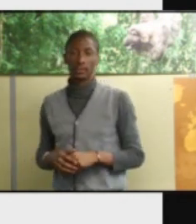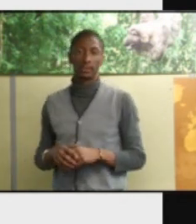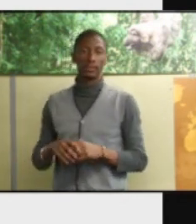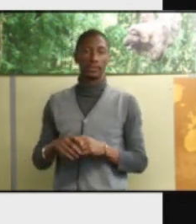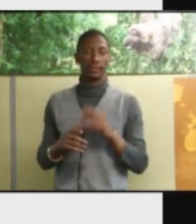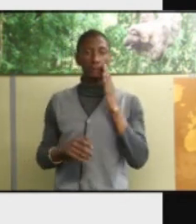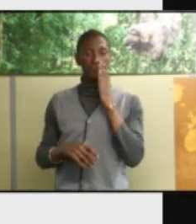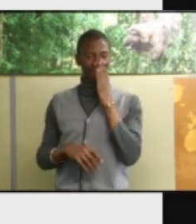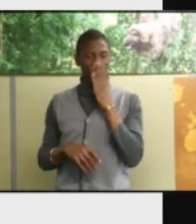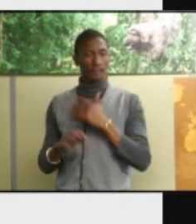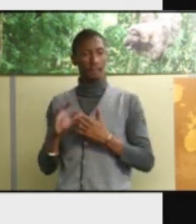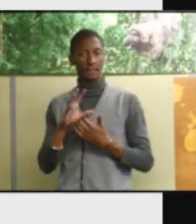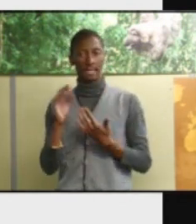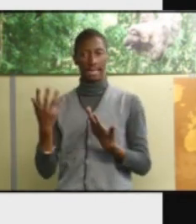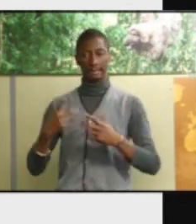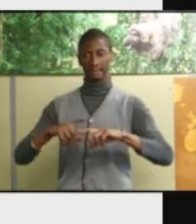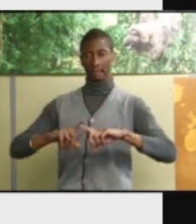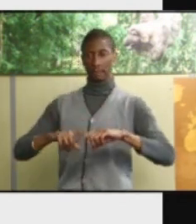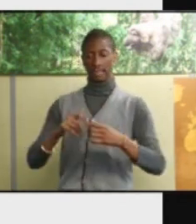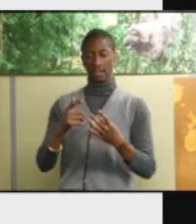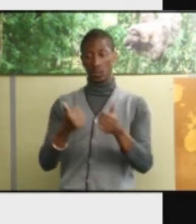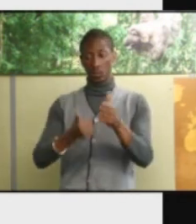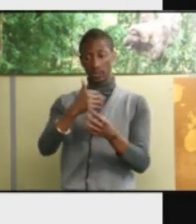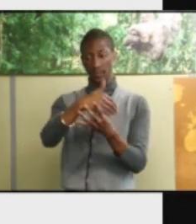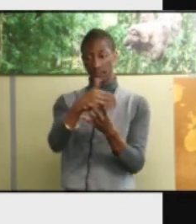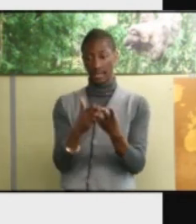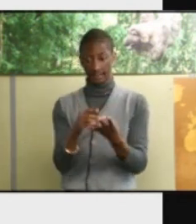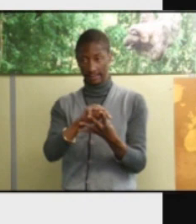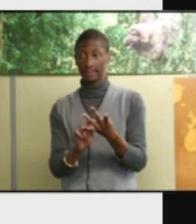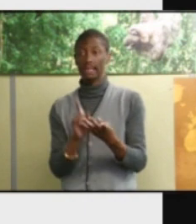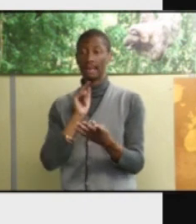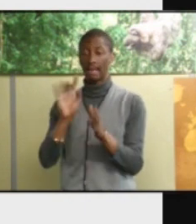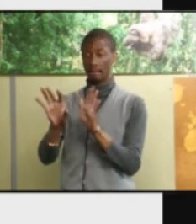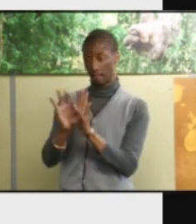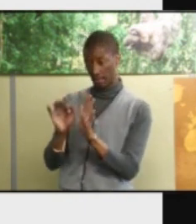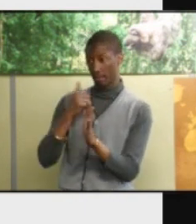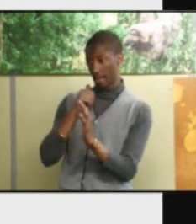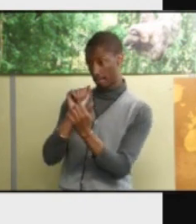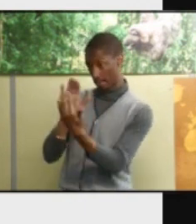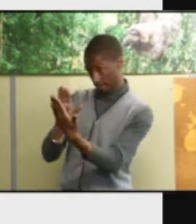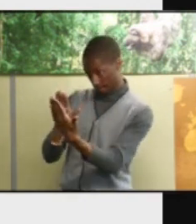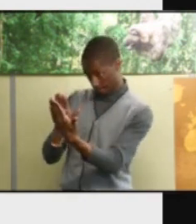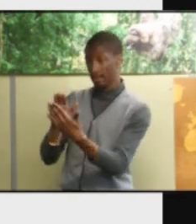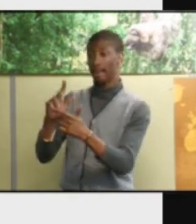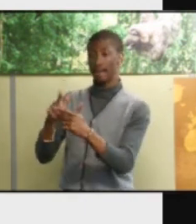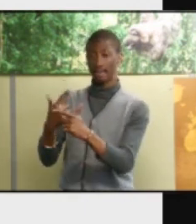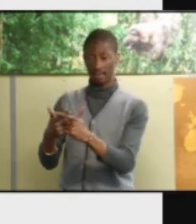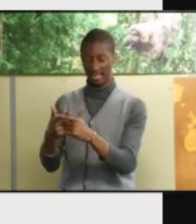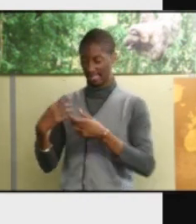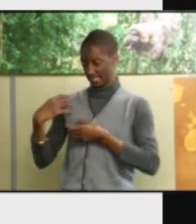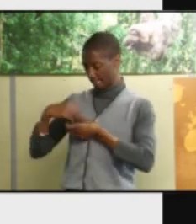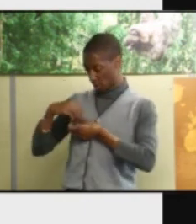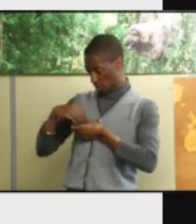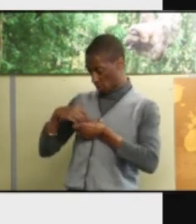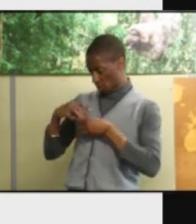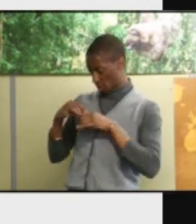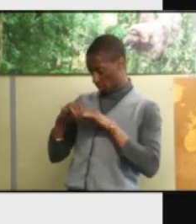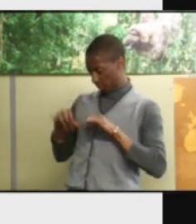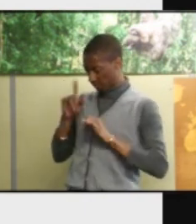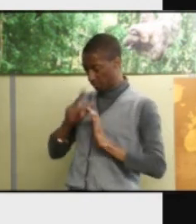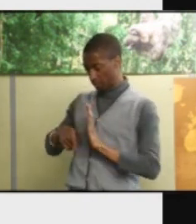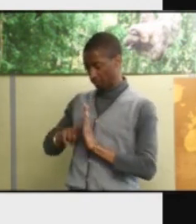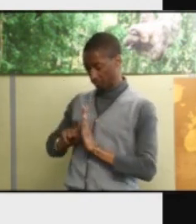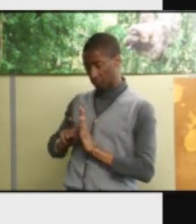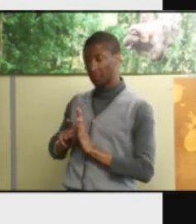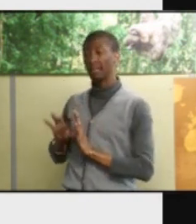And then depending on the phase, I pick my method and then we review internally. That's where,